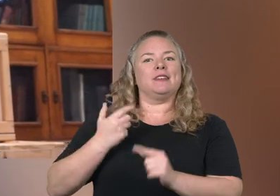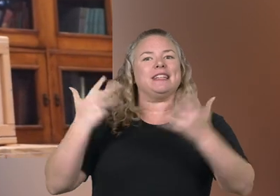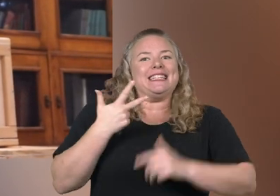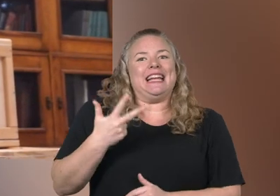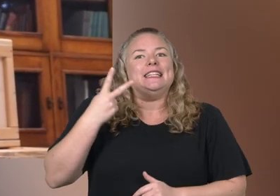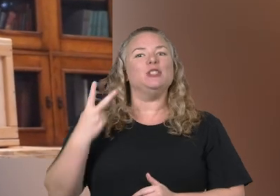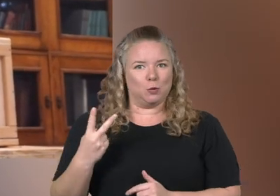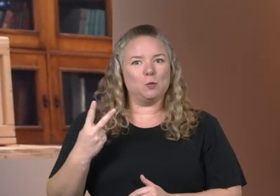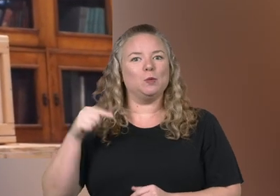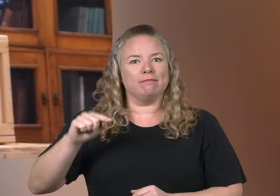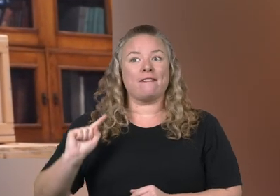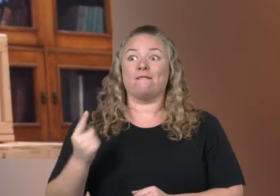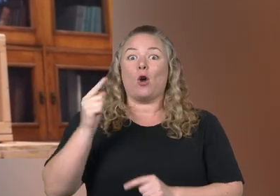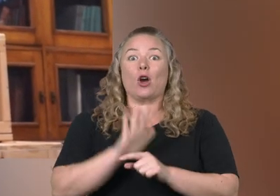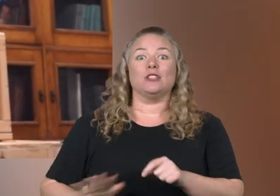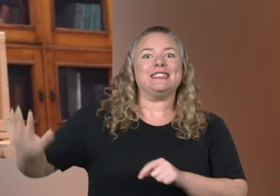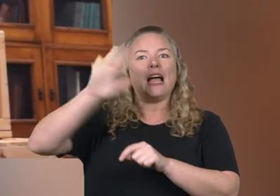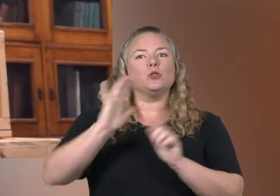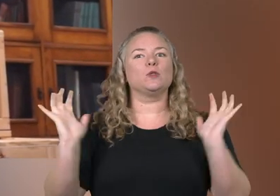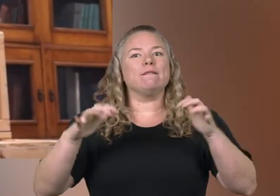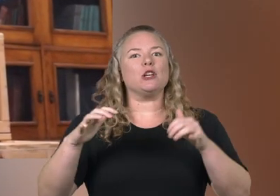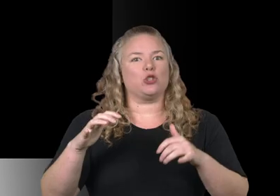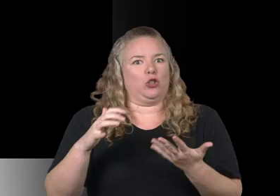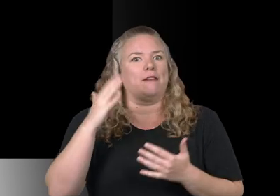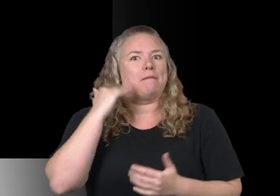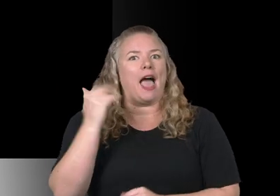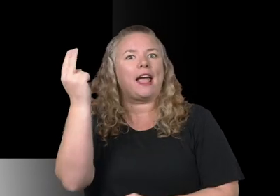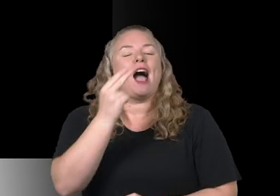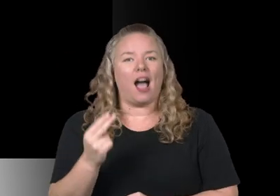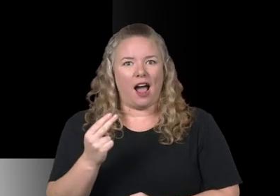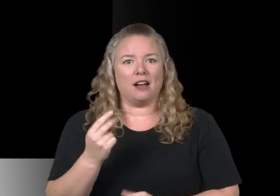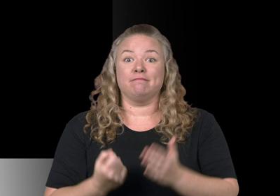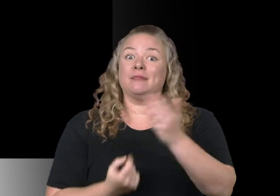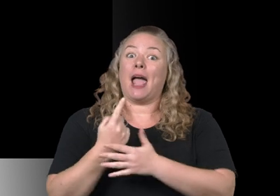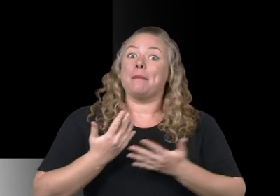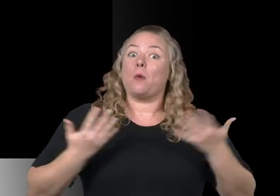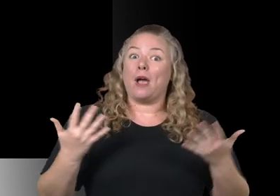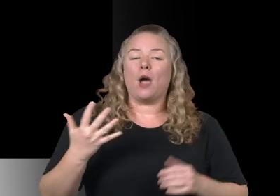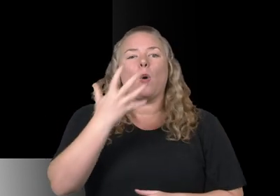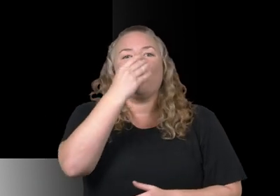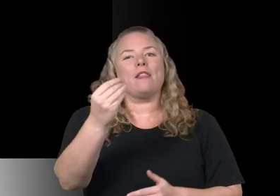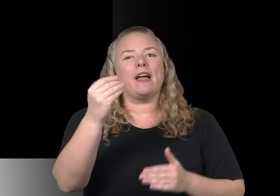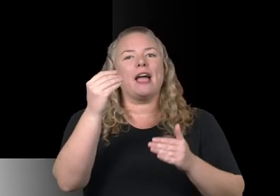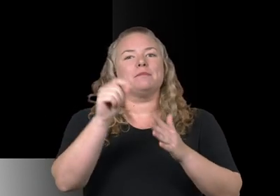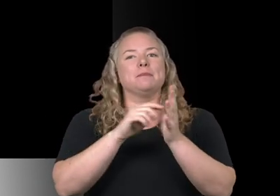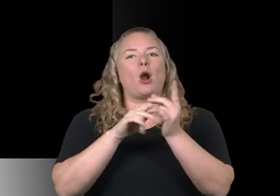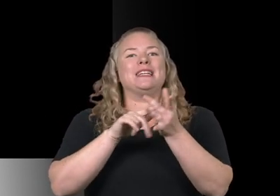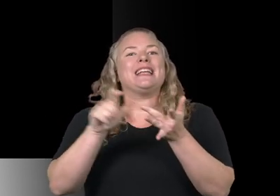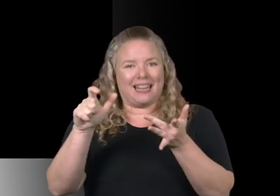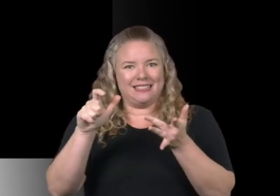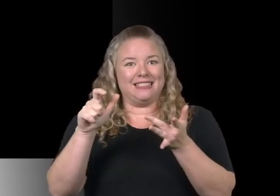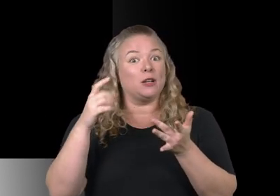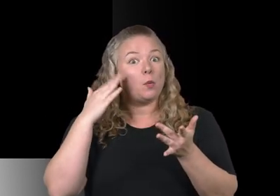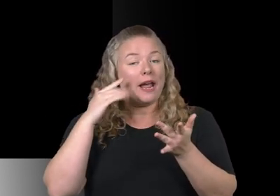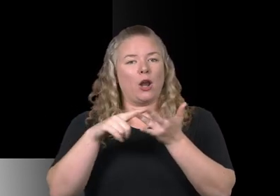the anniversary of the 1982 First National Convention of Black Art, which was